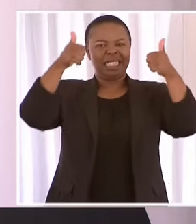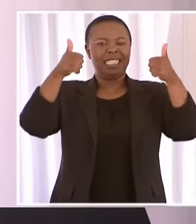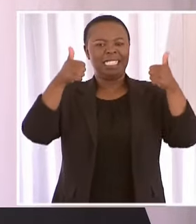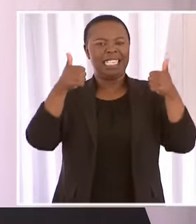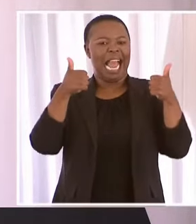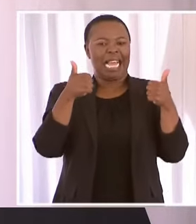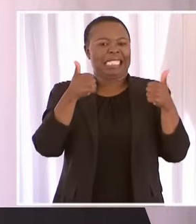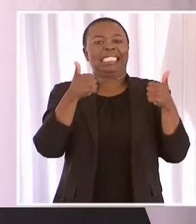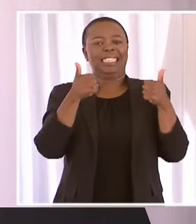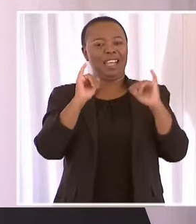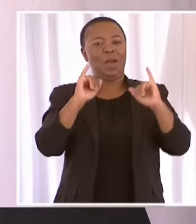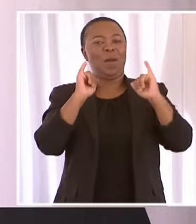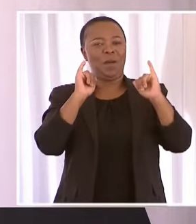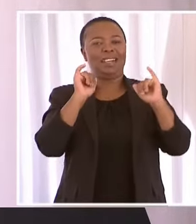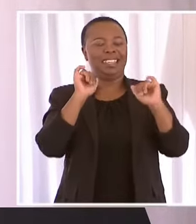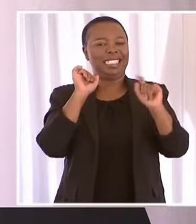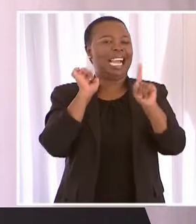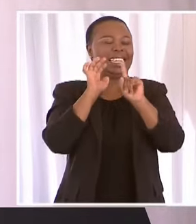slapdash at times.